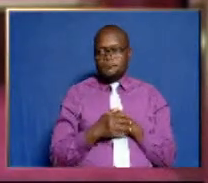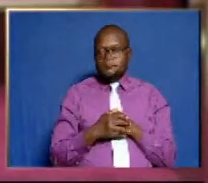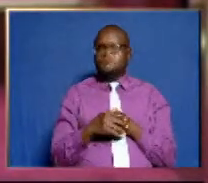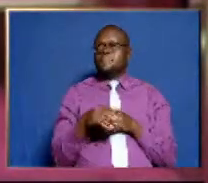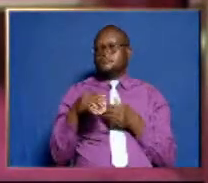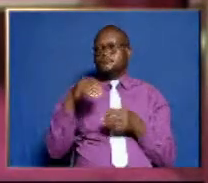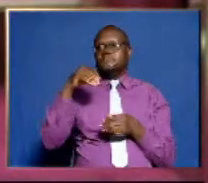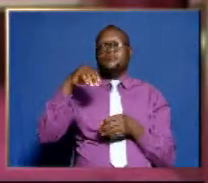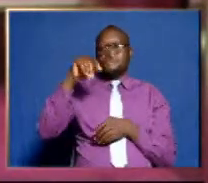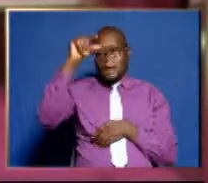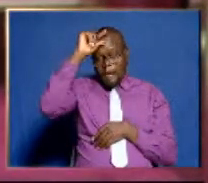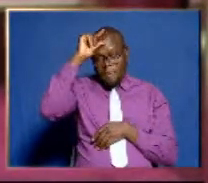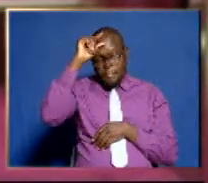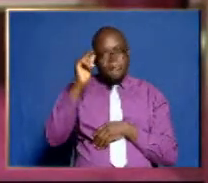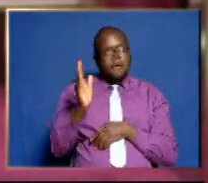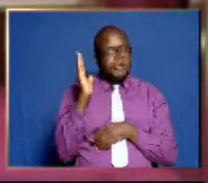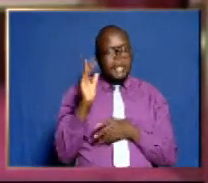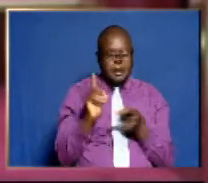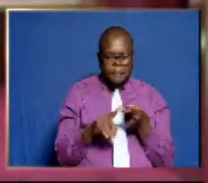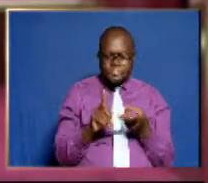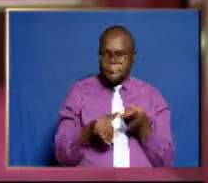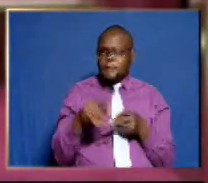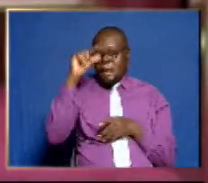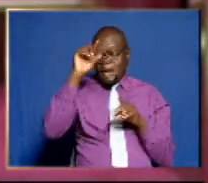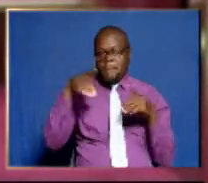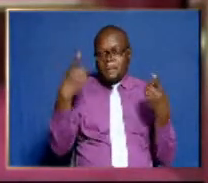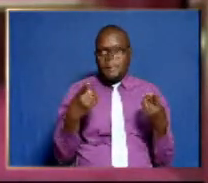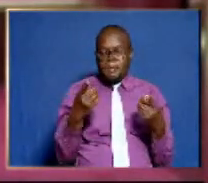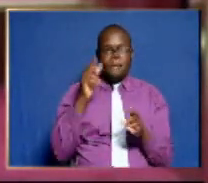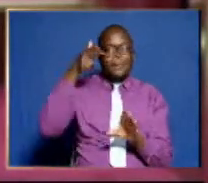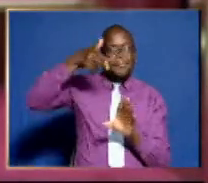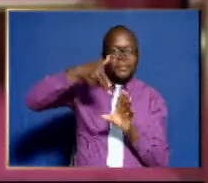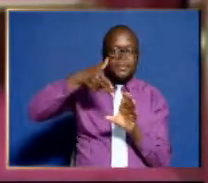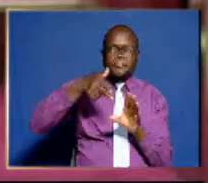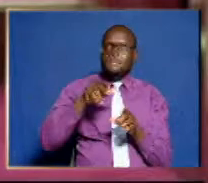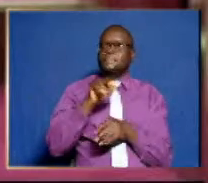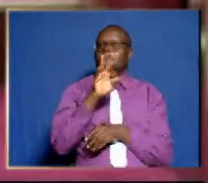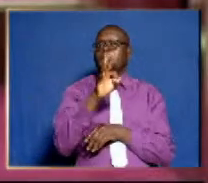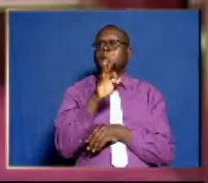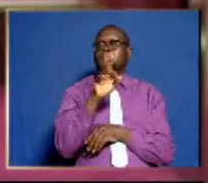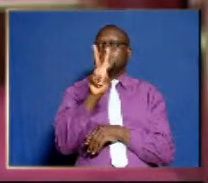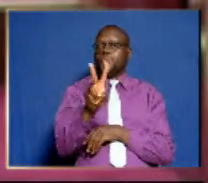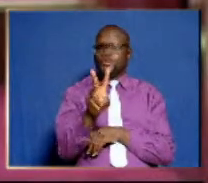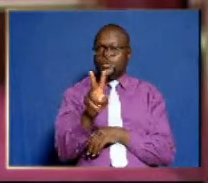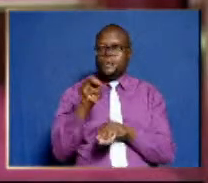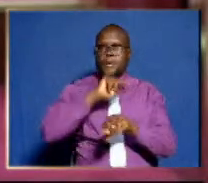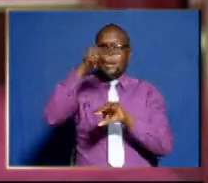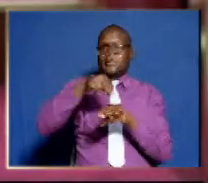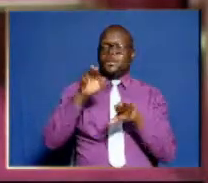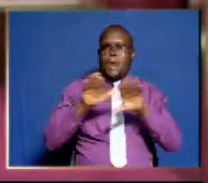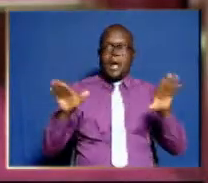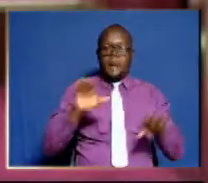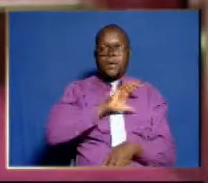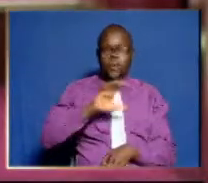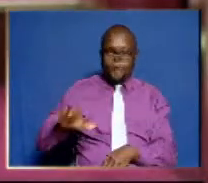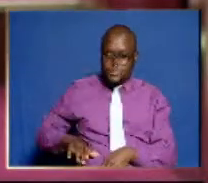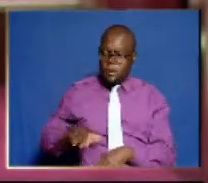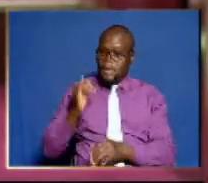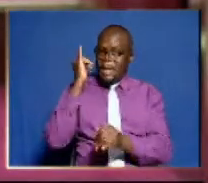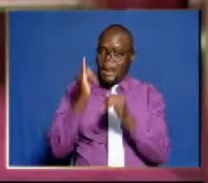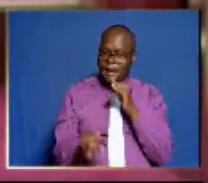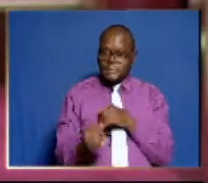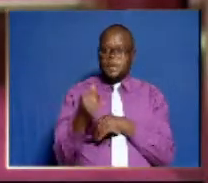Interior. 31, State Department for Petroleum. Number 32, National Land Commission. And